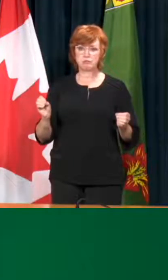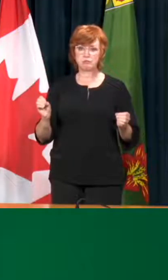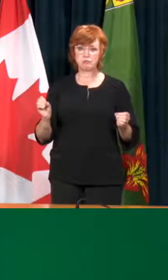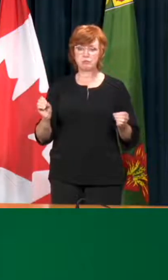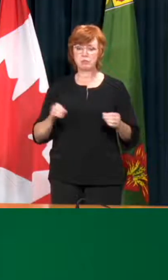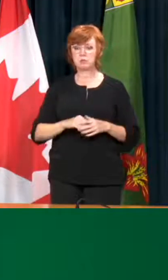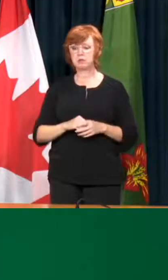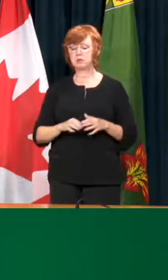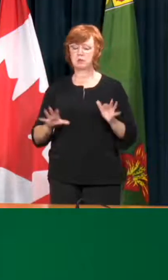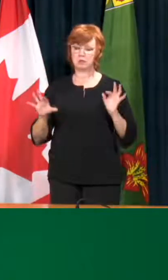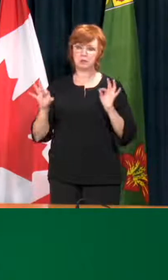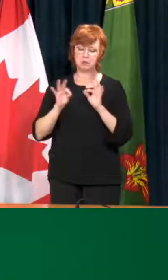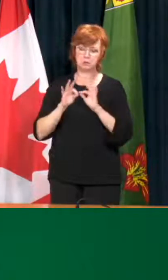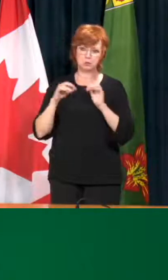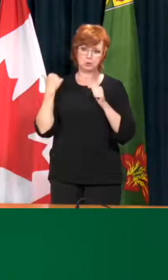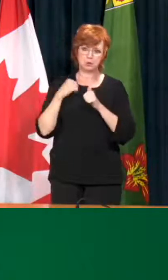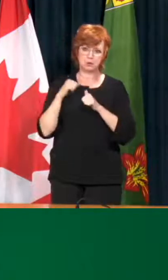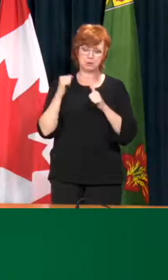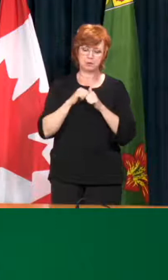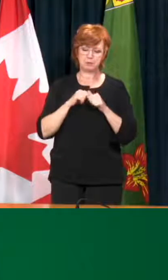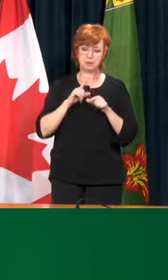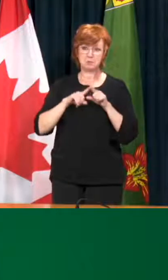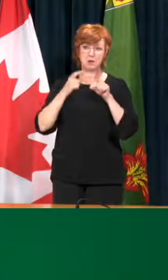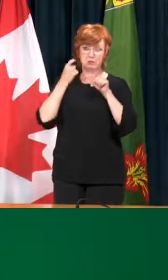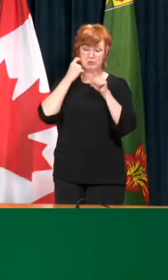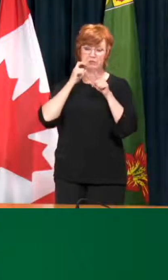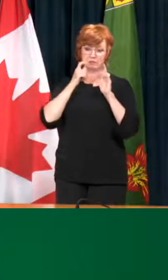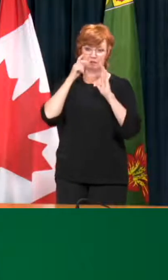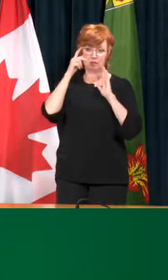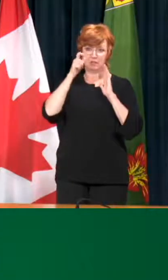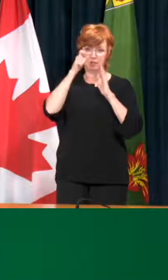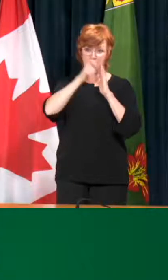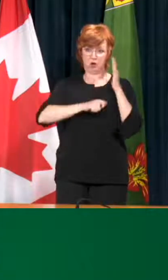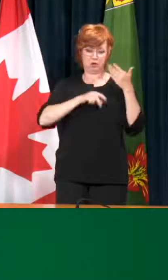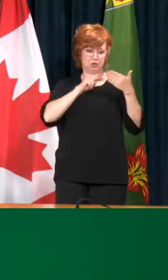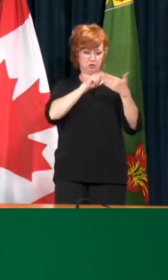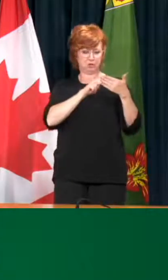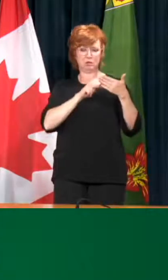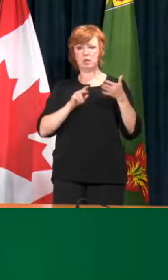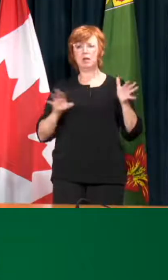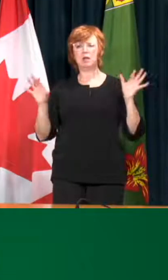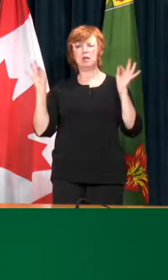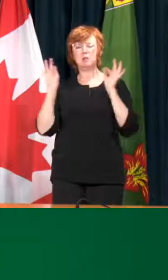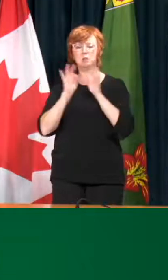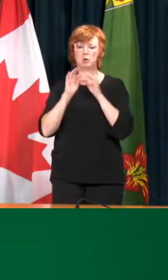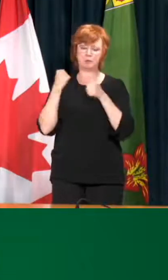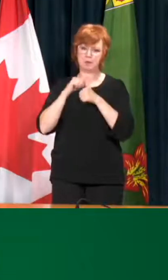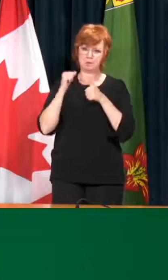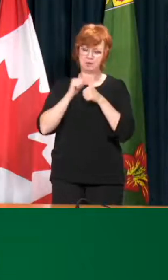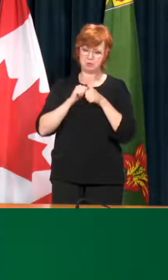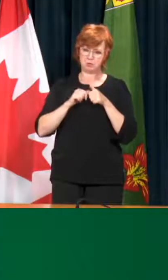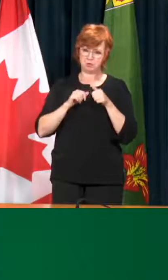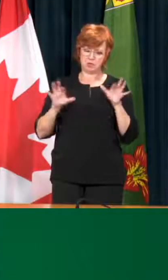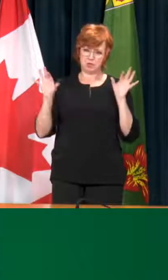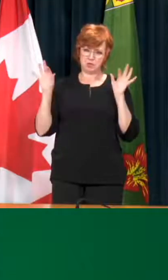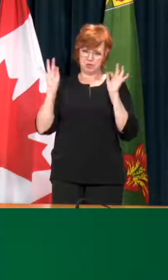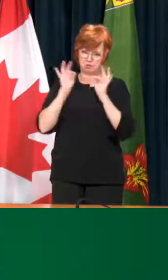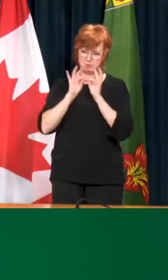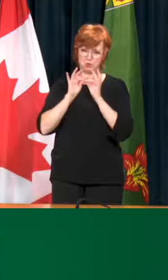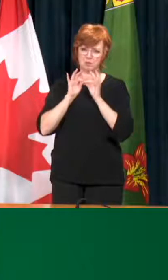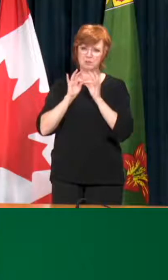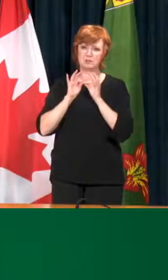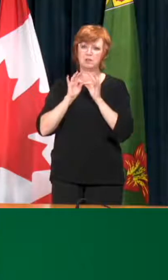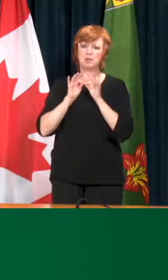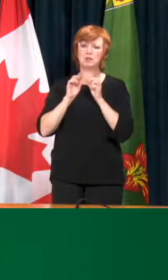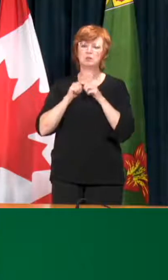that article has raised some good questions about improving ventilation in indoor environments, not just in the summer where you can open a window,